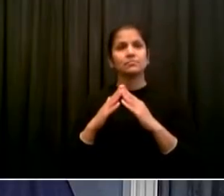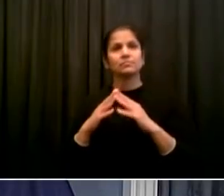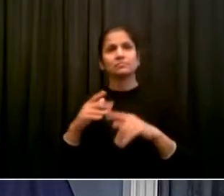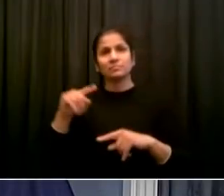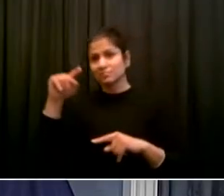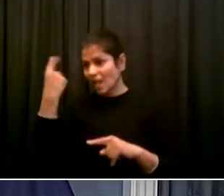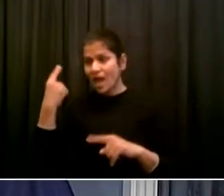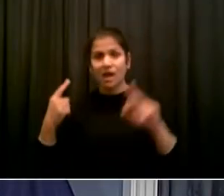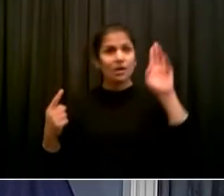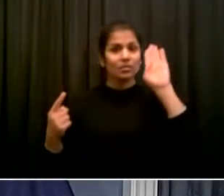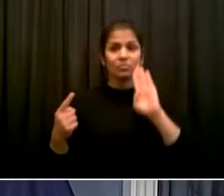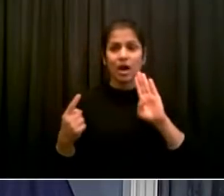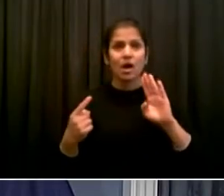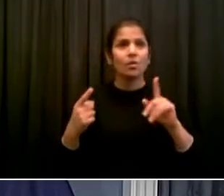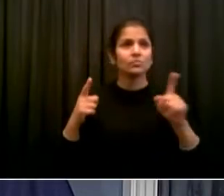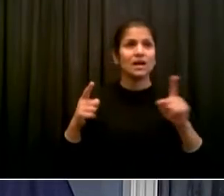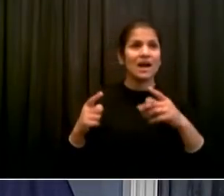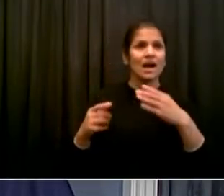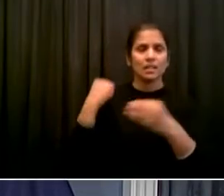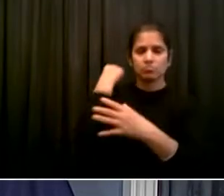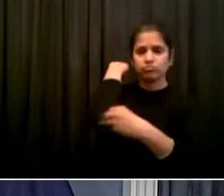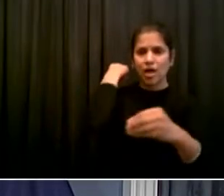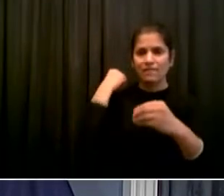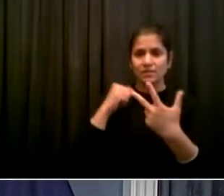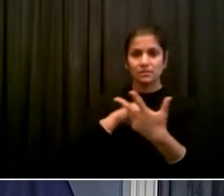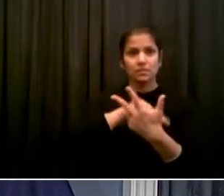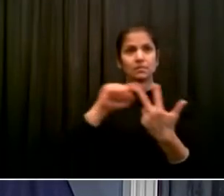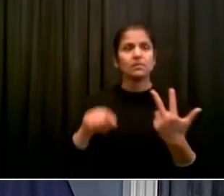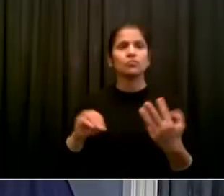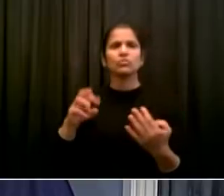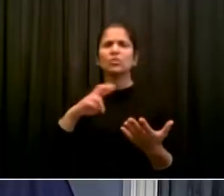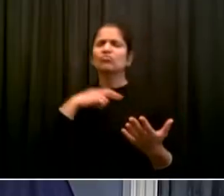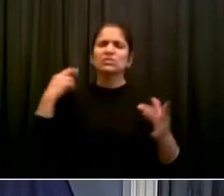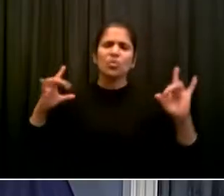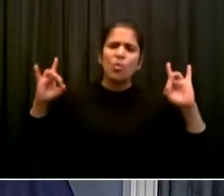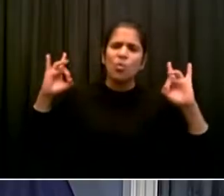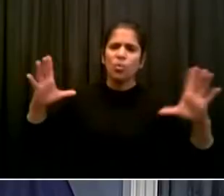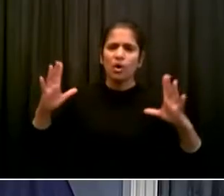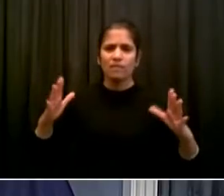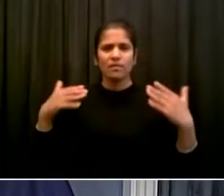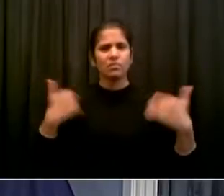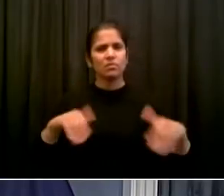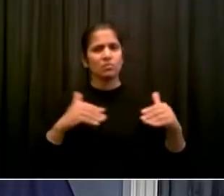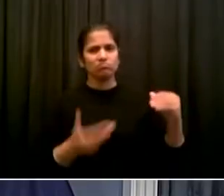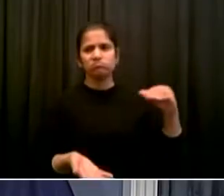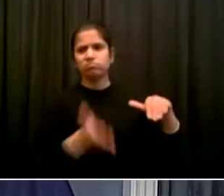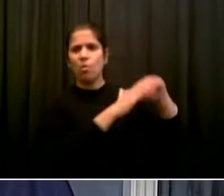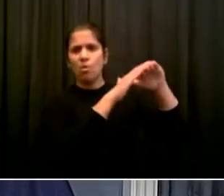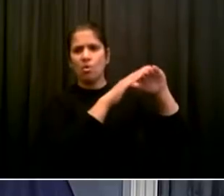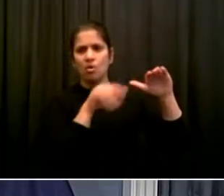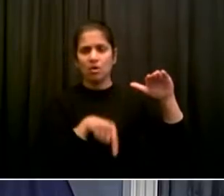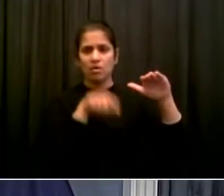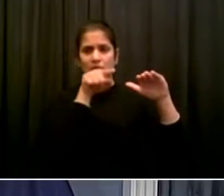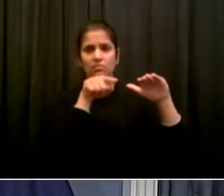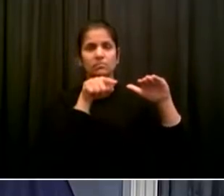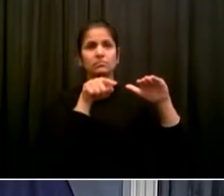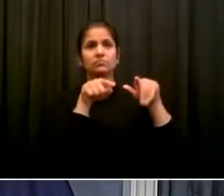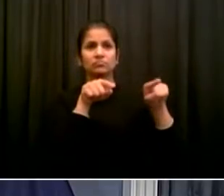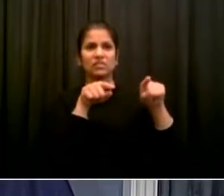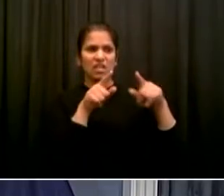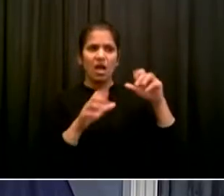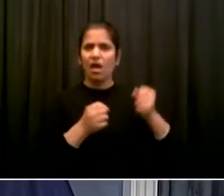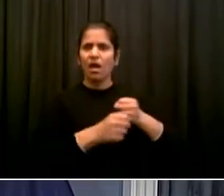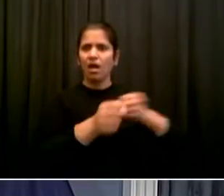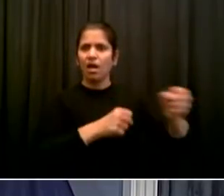poor, you're at an even greater risk of being drawn into the criminal justice system. Low income neighborhoods are the most heavily policed,